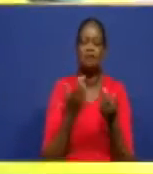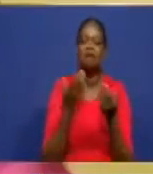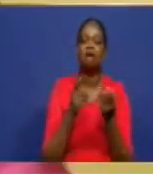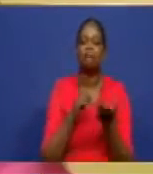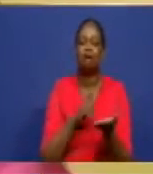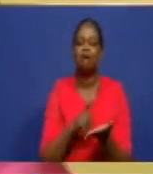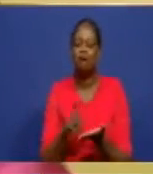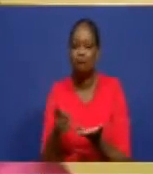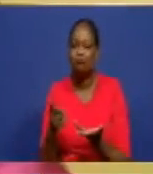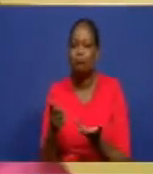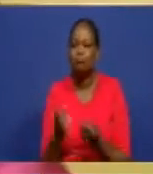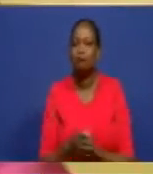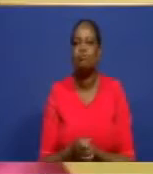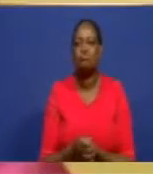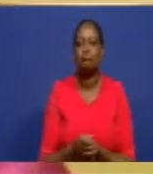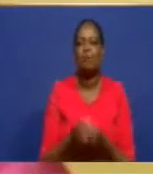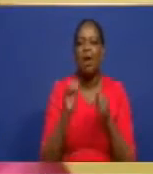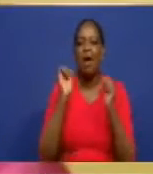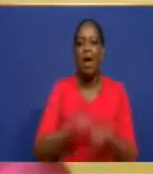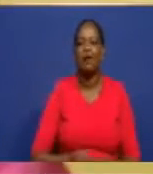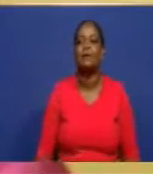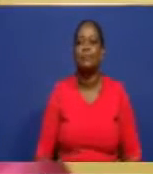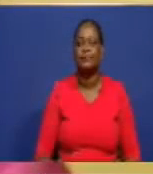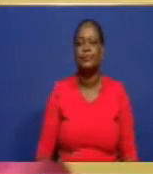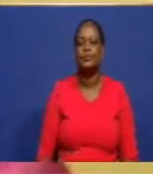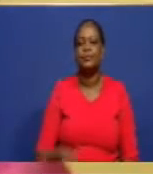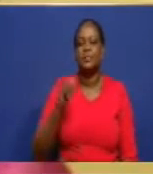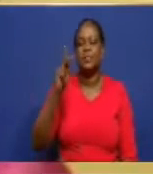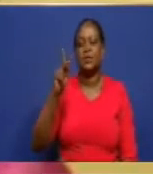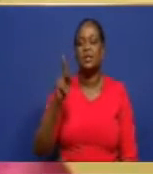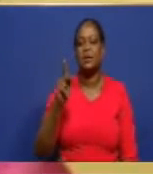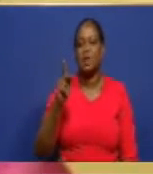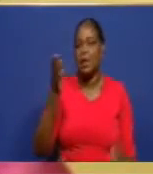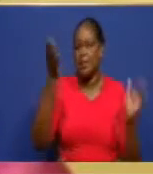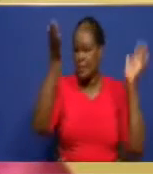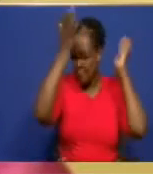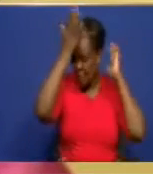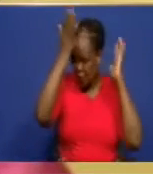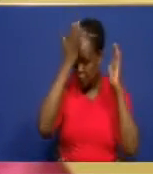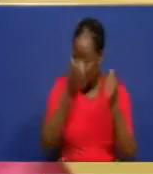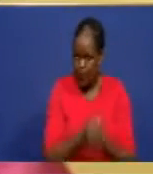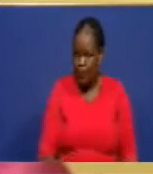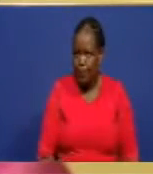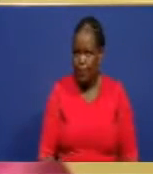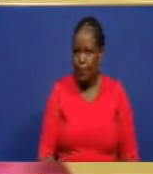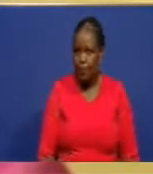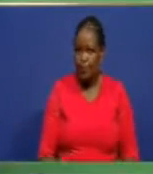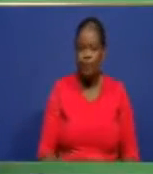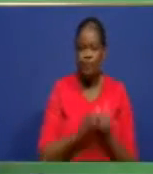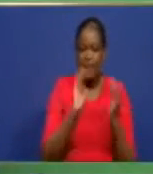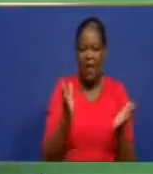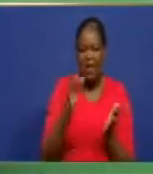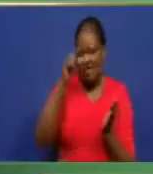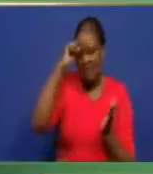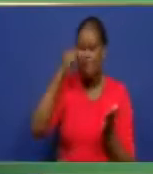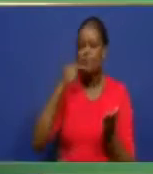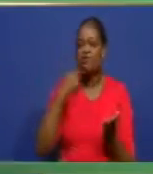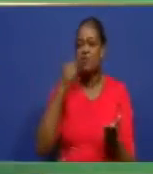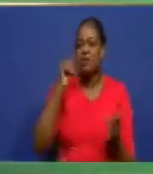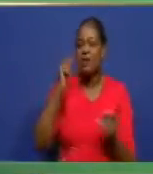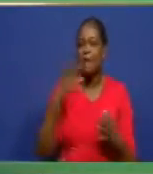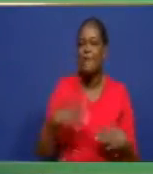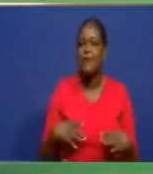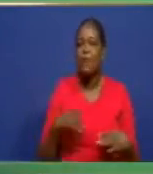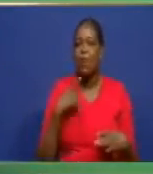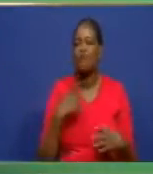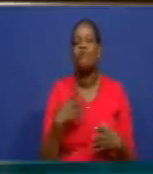within your power. In the meantime, the Anglican Bishop of Bungoma Diocese, Reverend George Mechumo, is urging the government to reassure Kenyans who